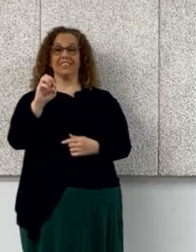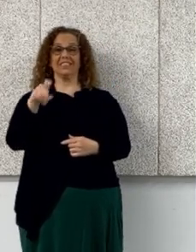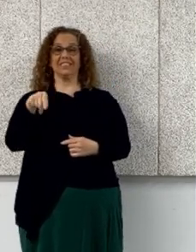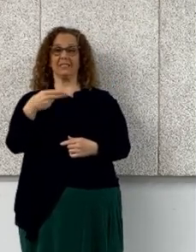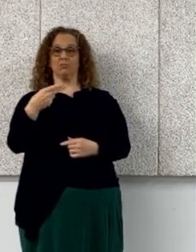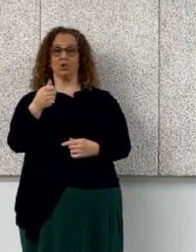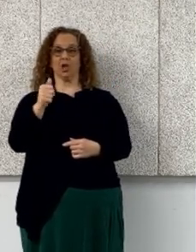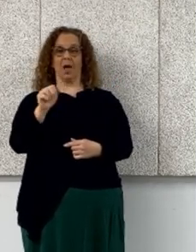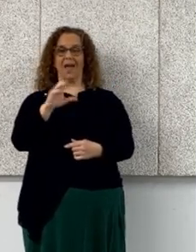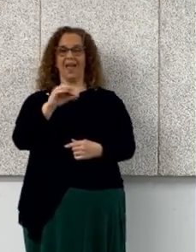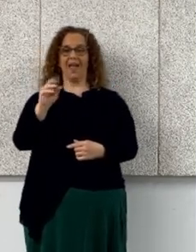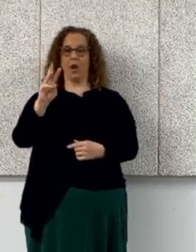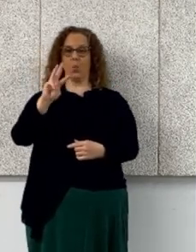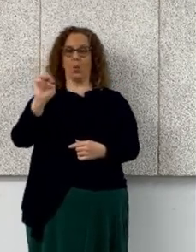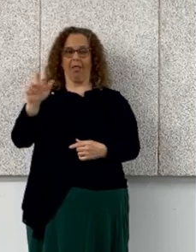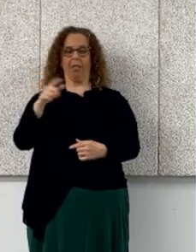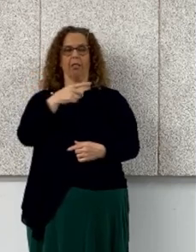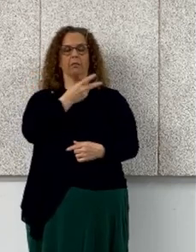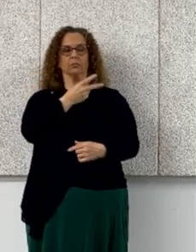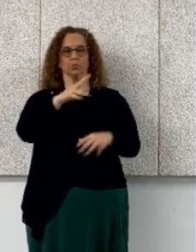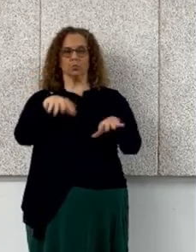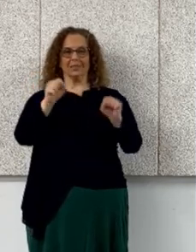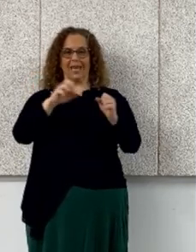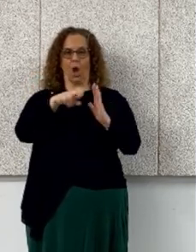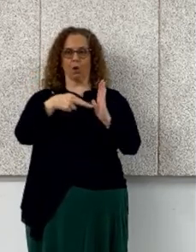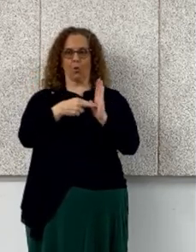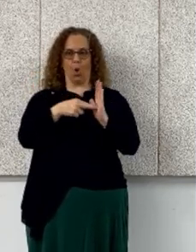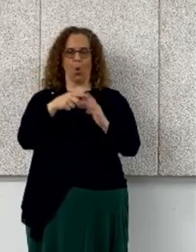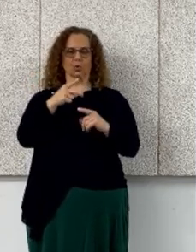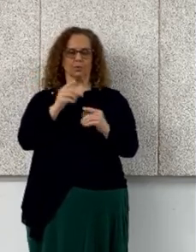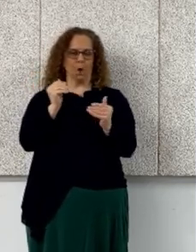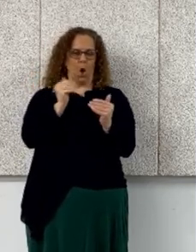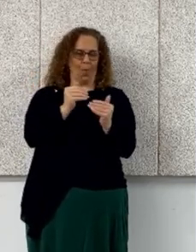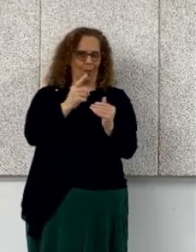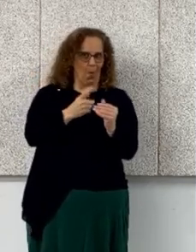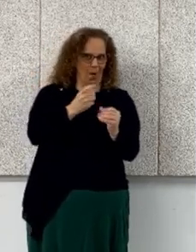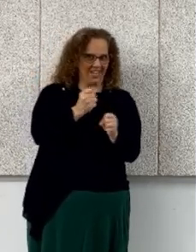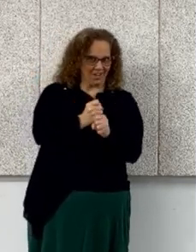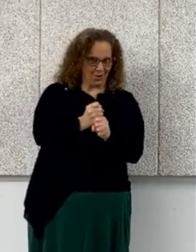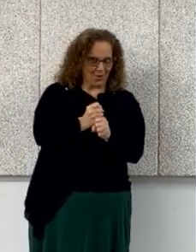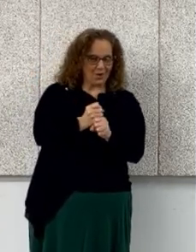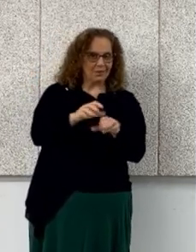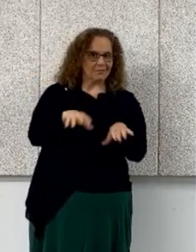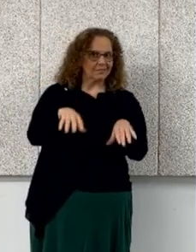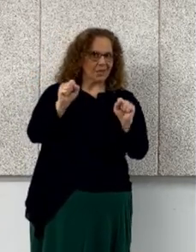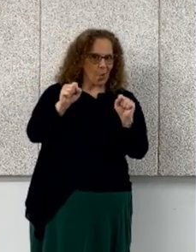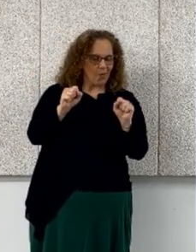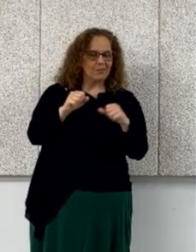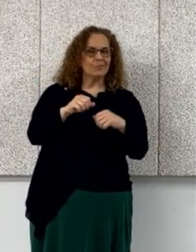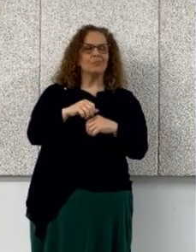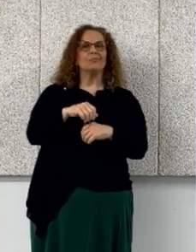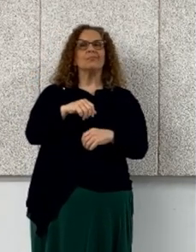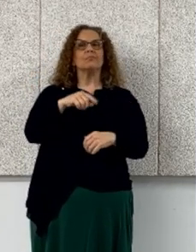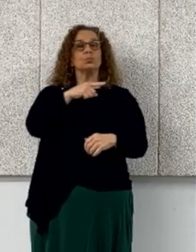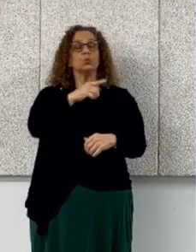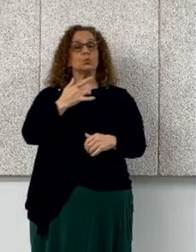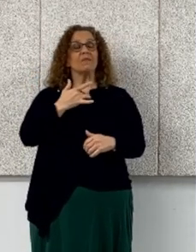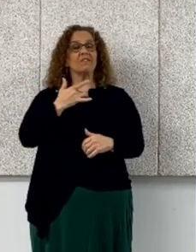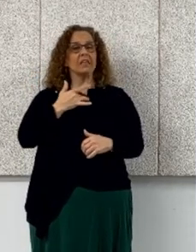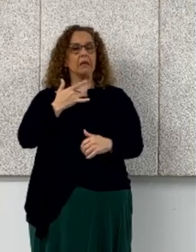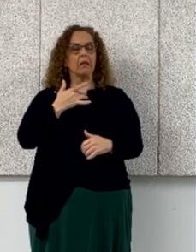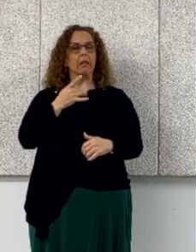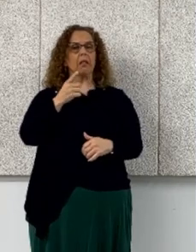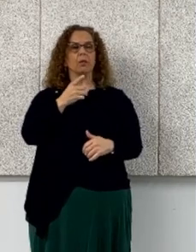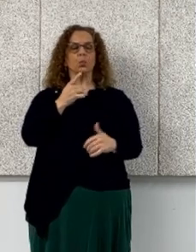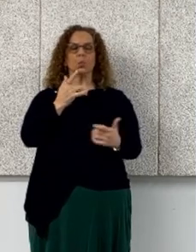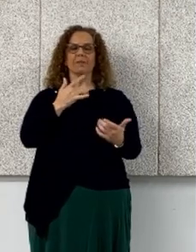the roles that you've now been in for nearly or now just a year, do you feel like you're